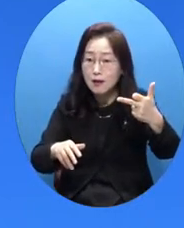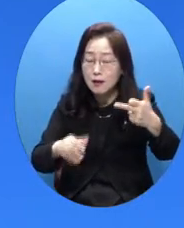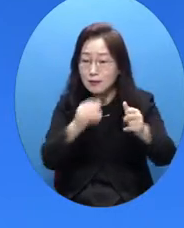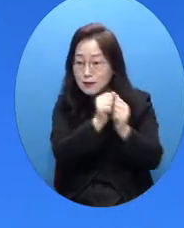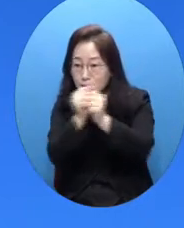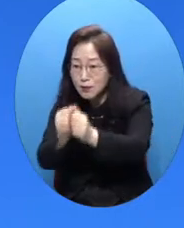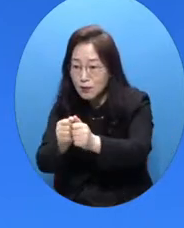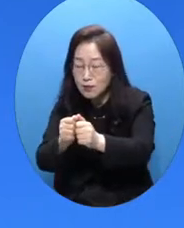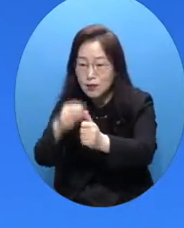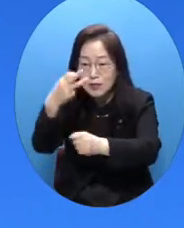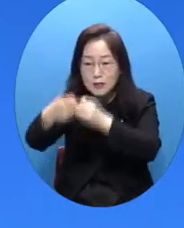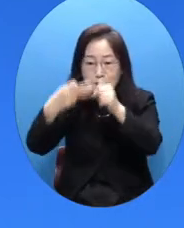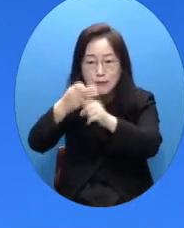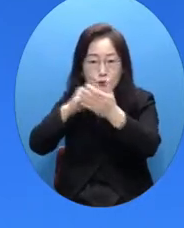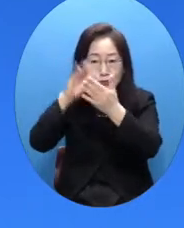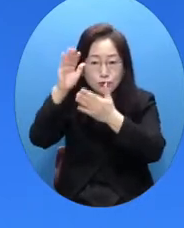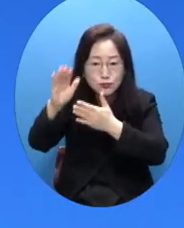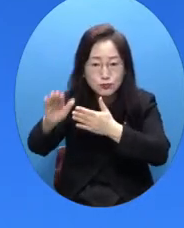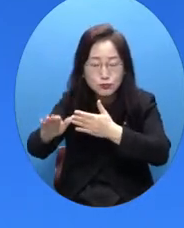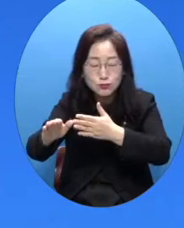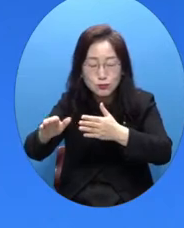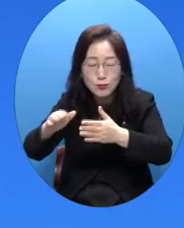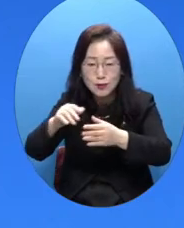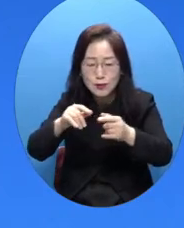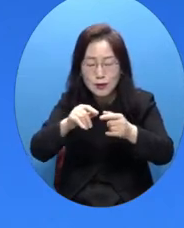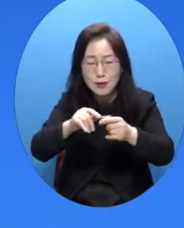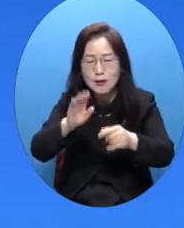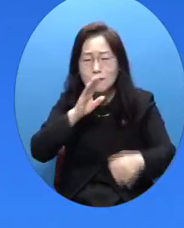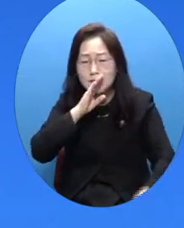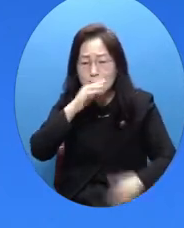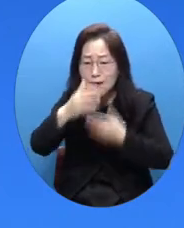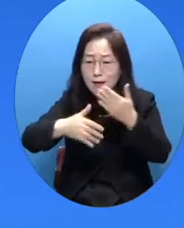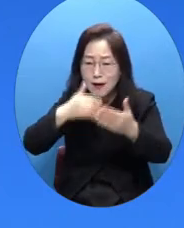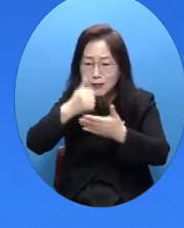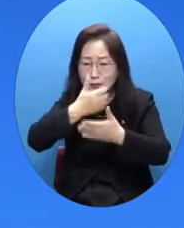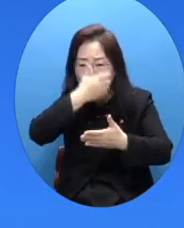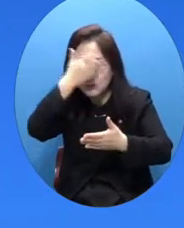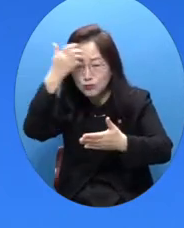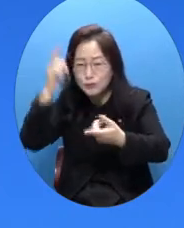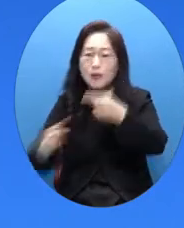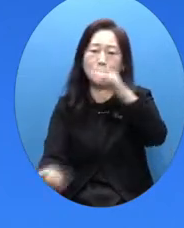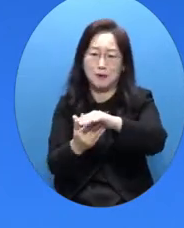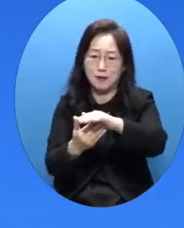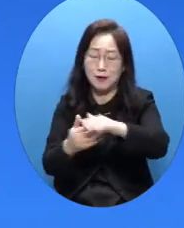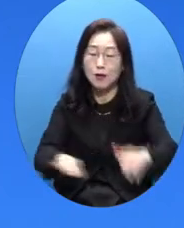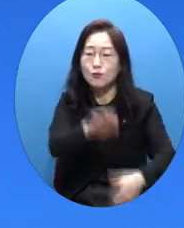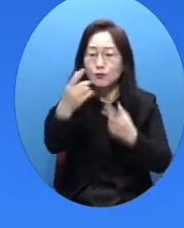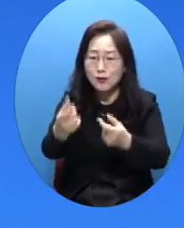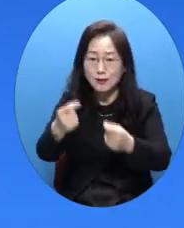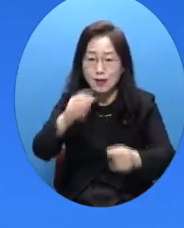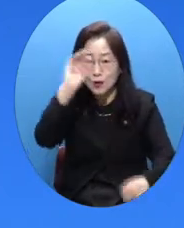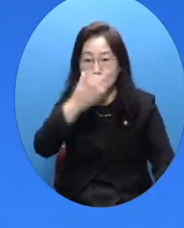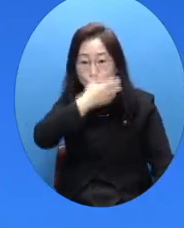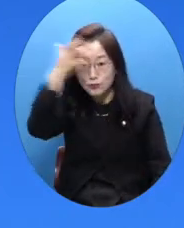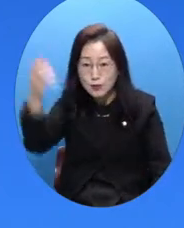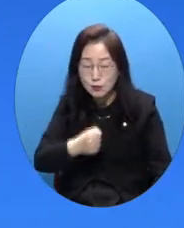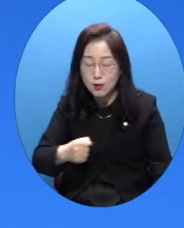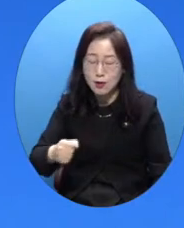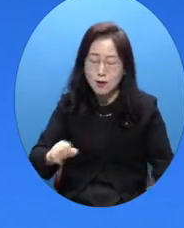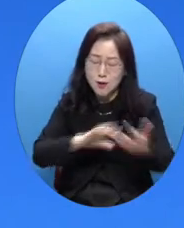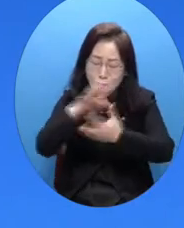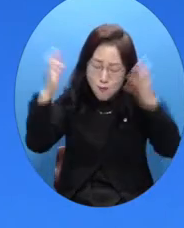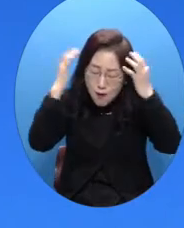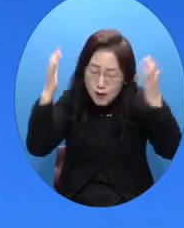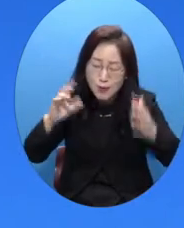when he was a 17 after 13 years later in the time of God his true his dream became true